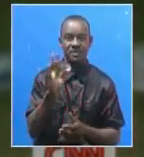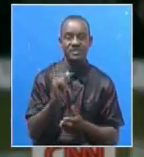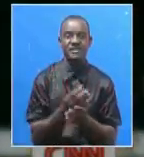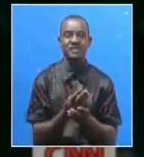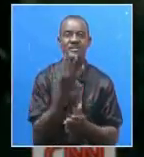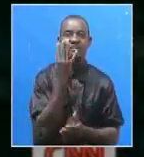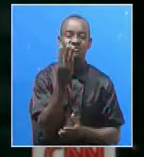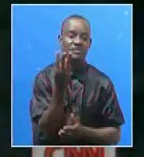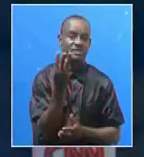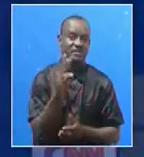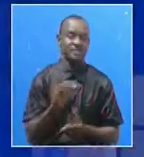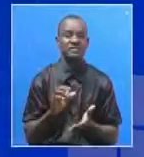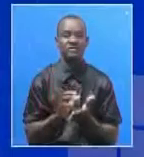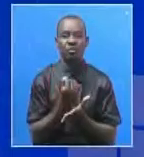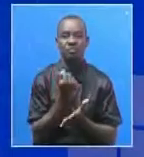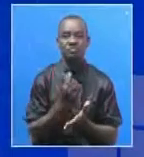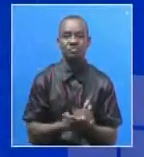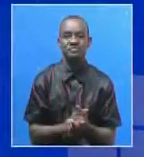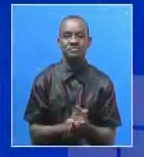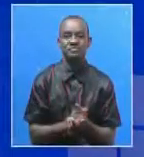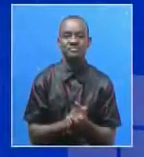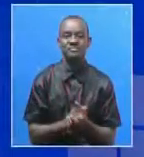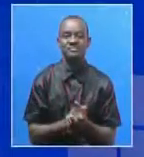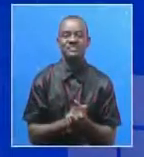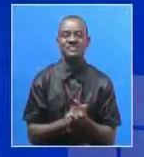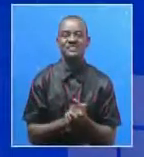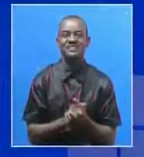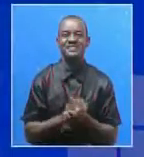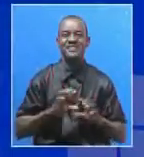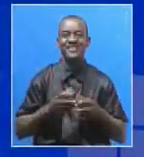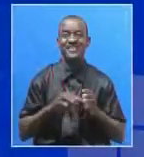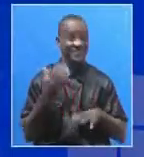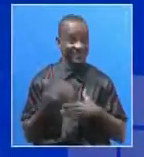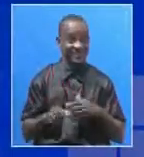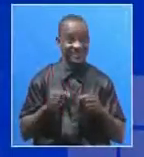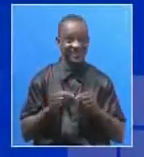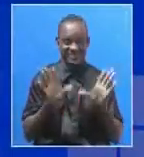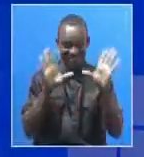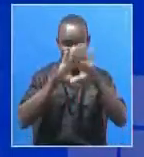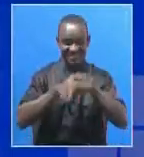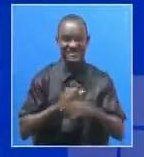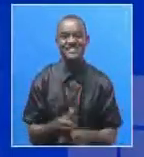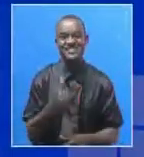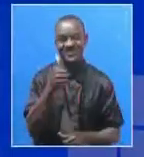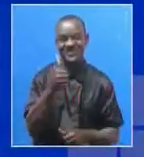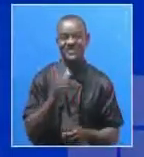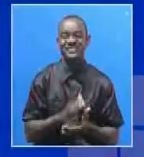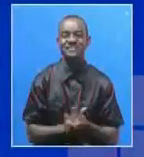46-run victory. And that's all from the news team tonight. Have a great weekend.